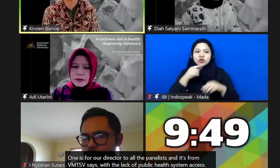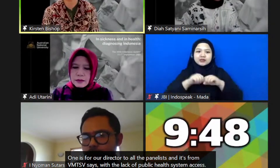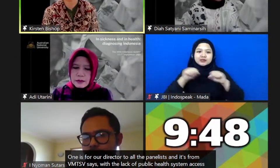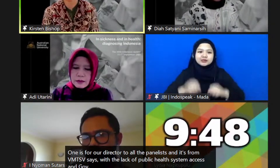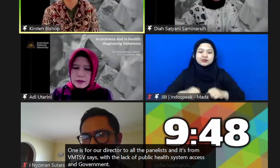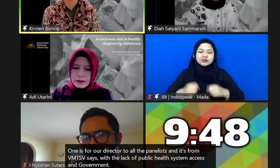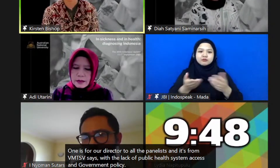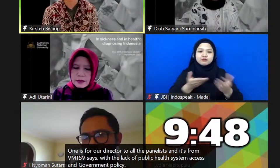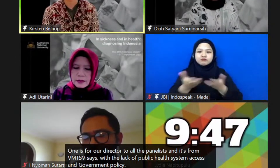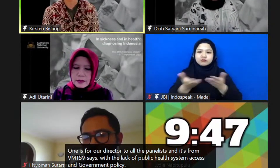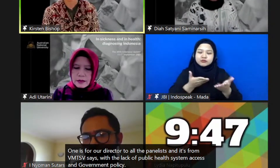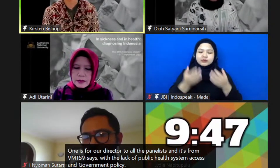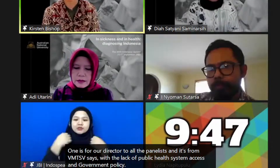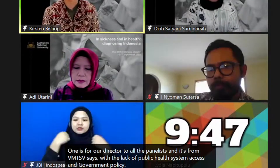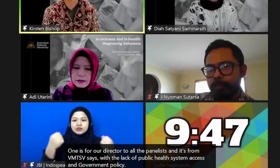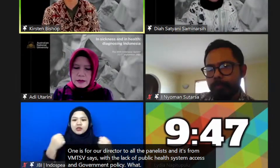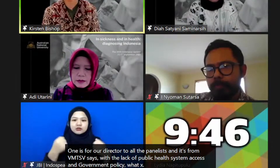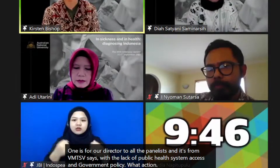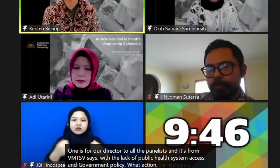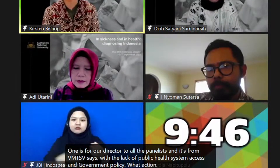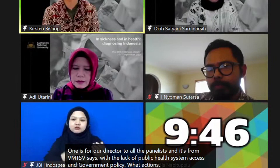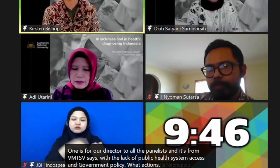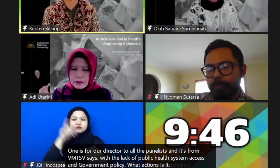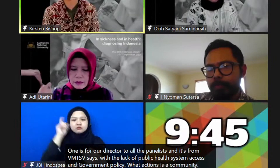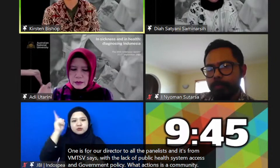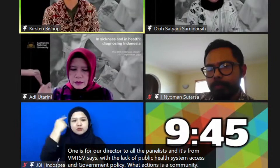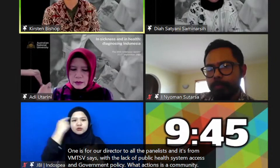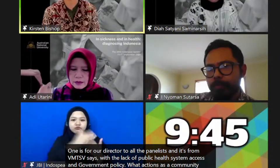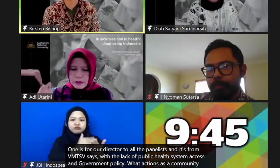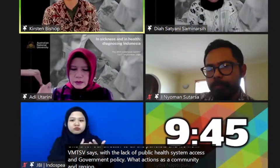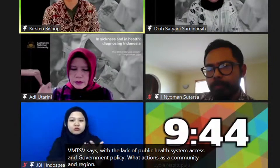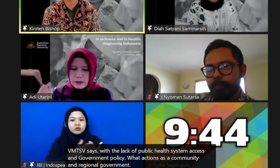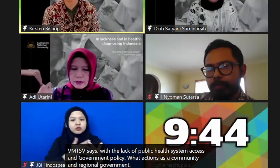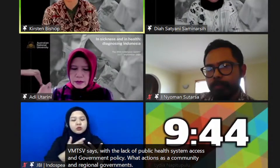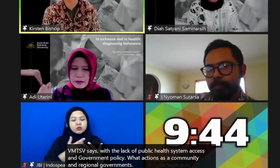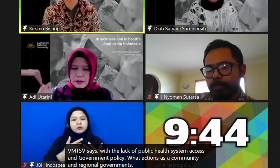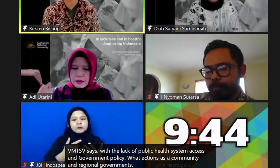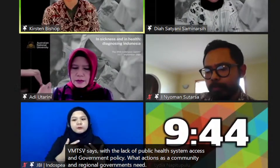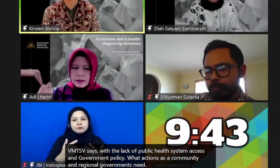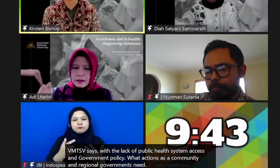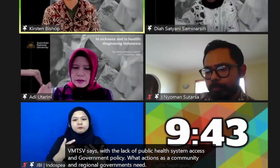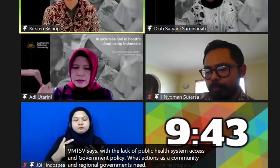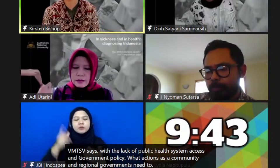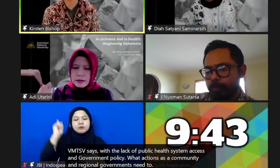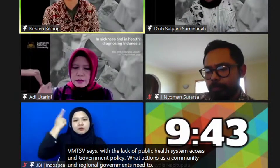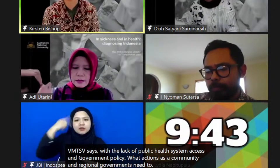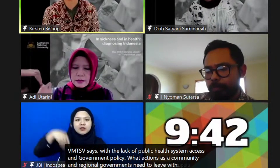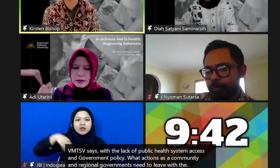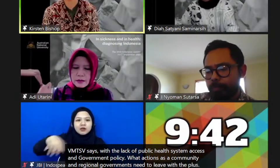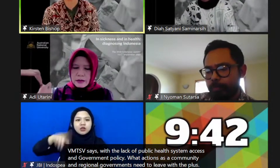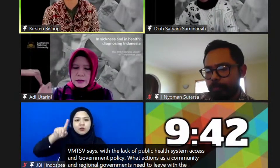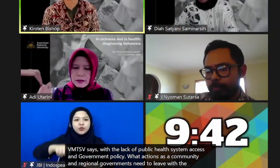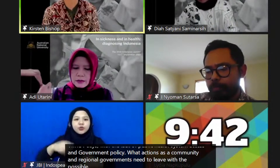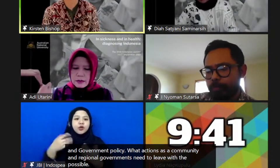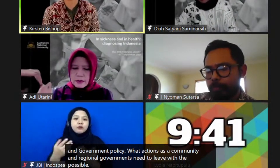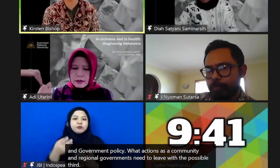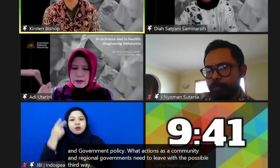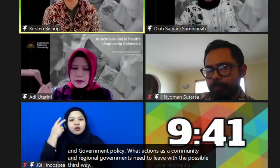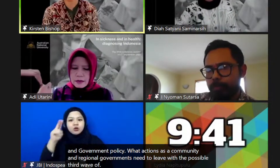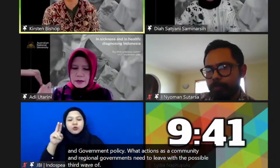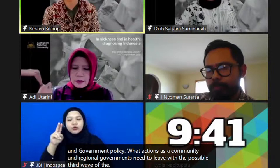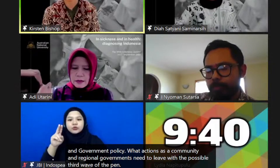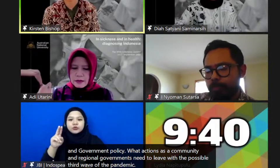government policy, what actions do the community and regional governments need to live with the possible third wave